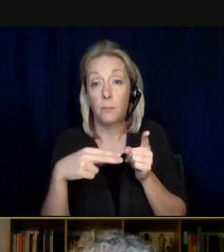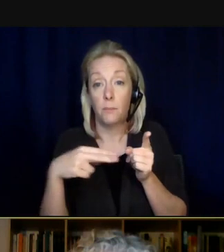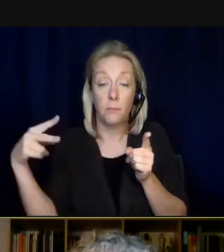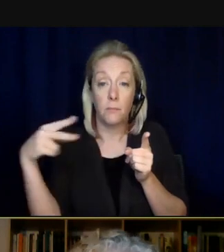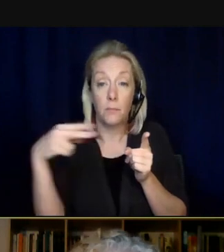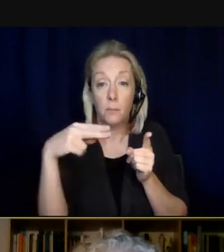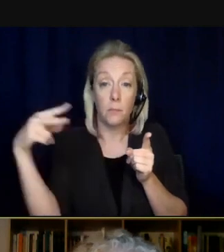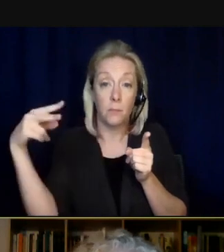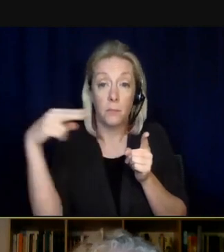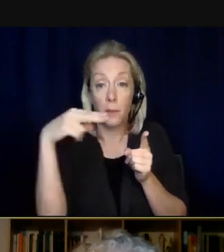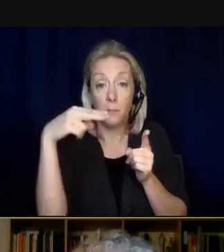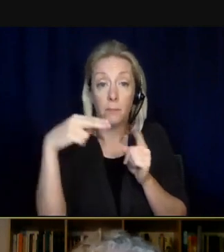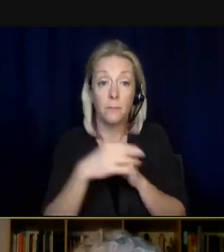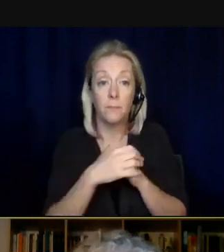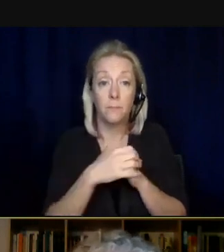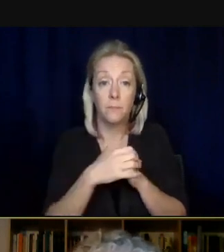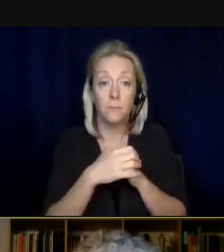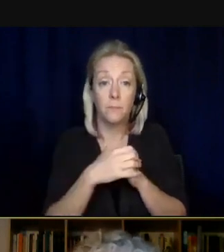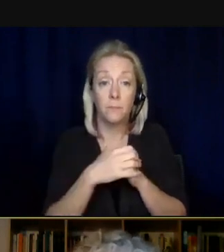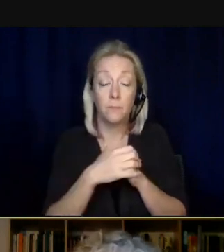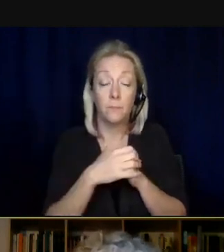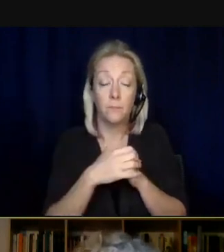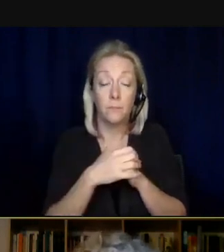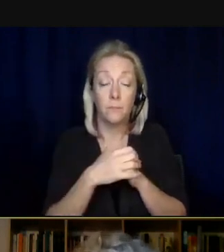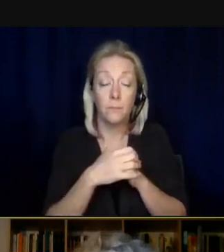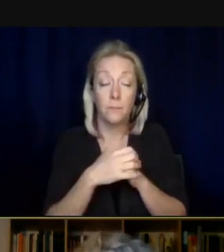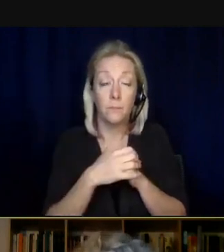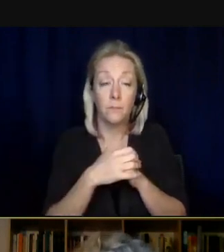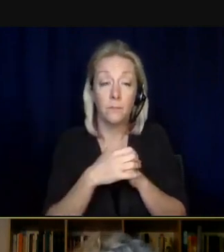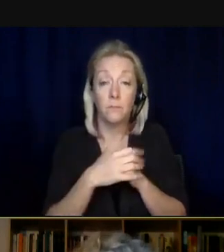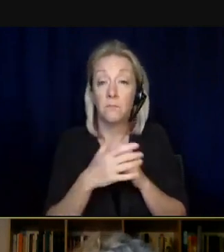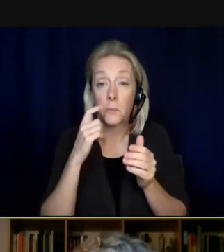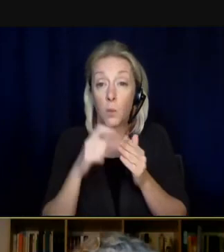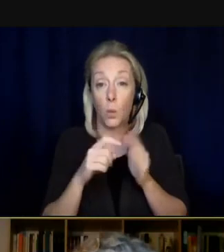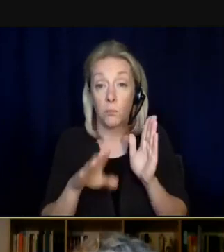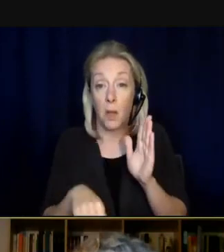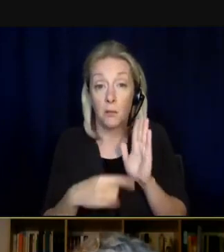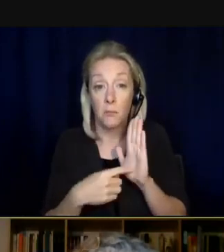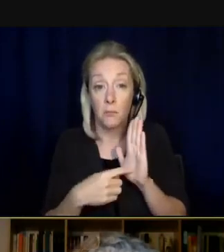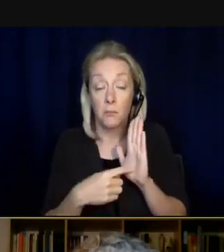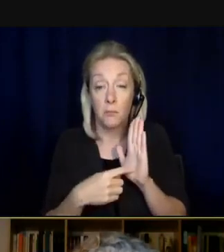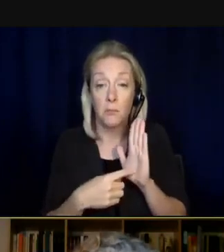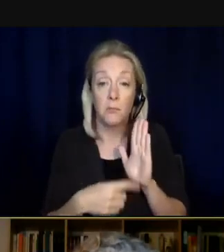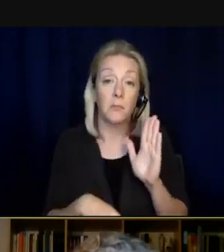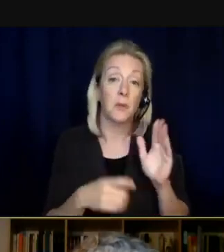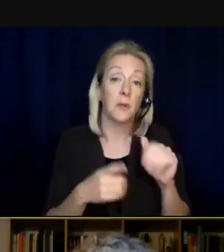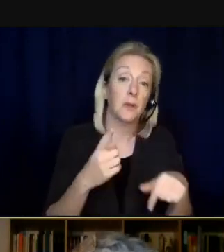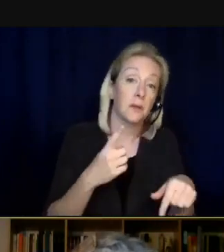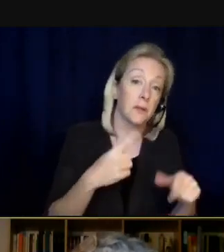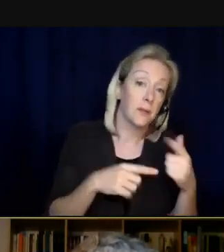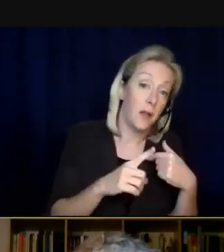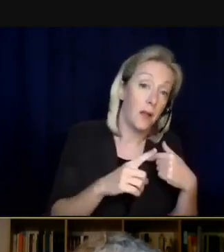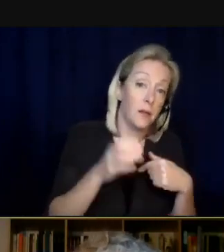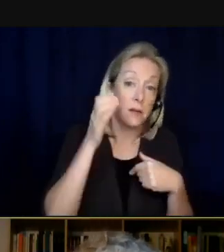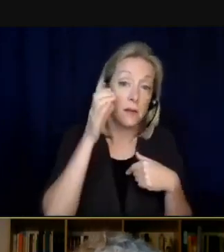the rows. Now you can show anything that you want. So notice here at the bottom, we have sign, concept,